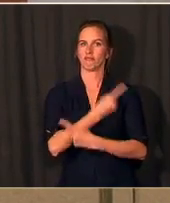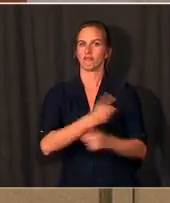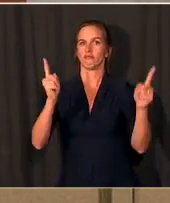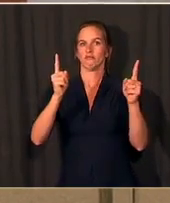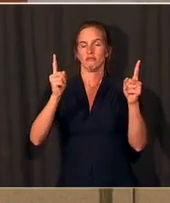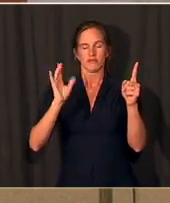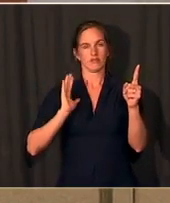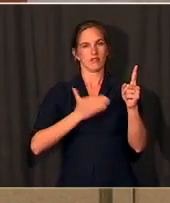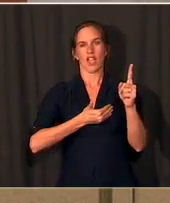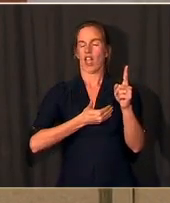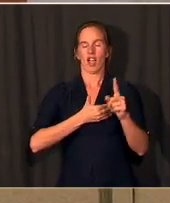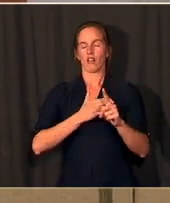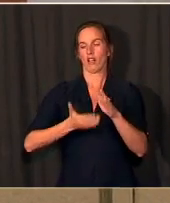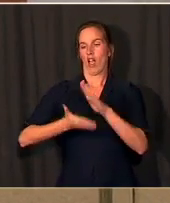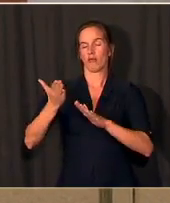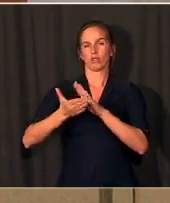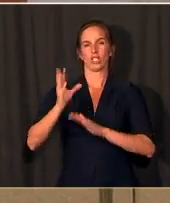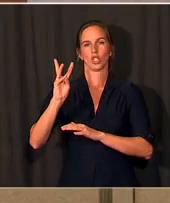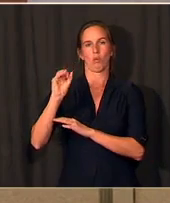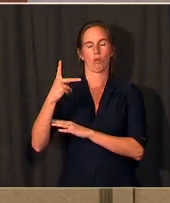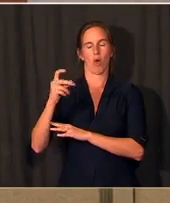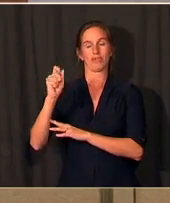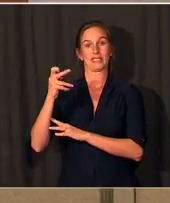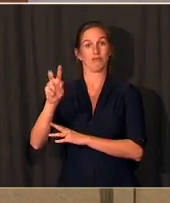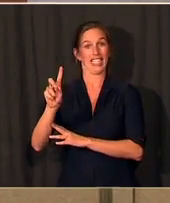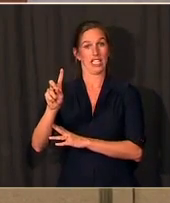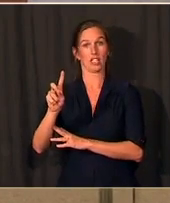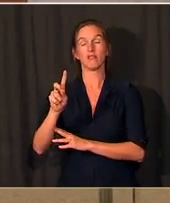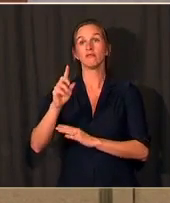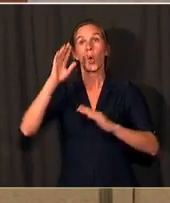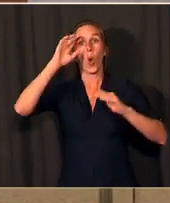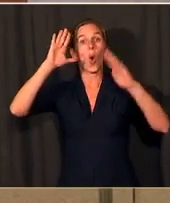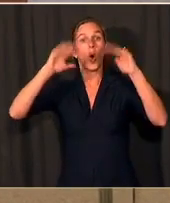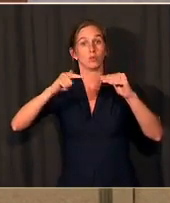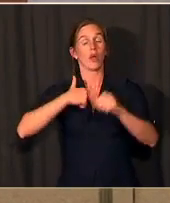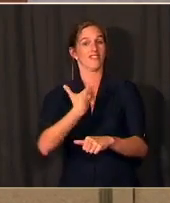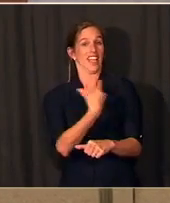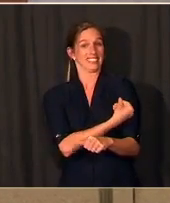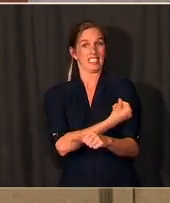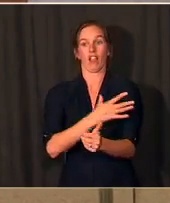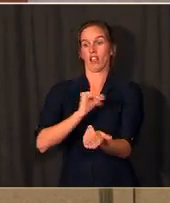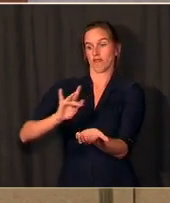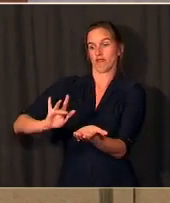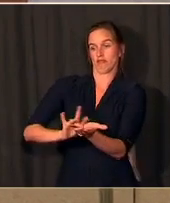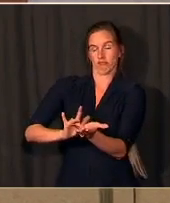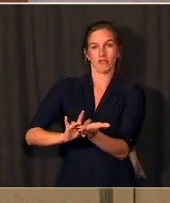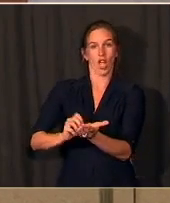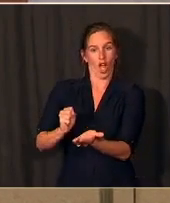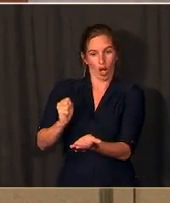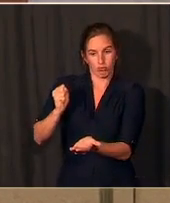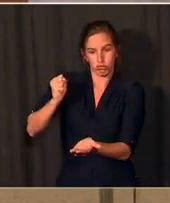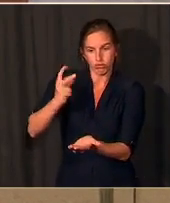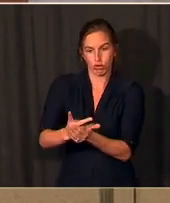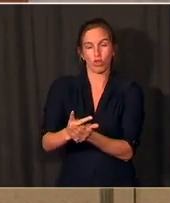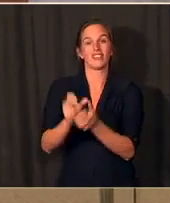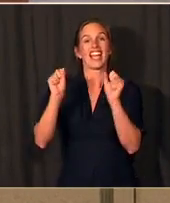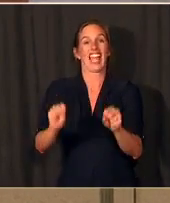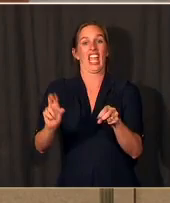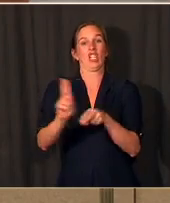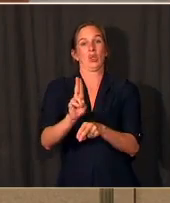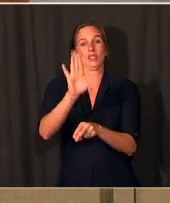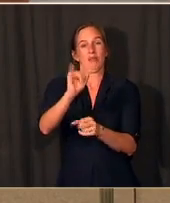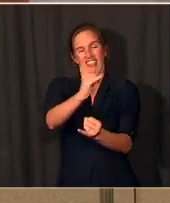have vaccines and therapeutics available and approved for use in the US population by the end of the year